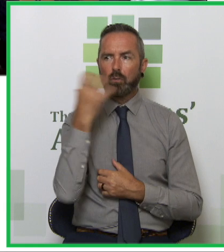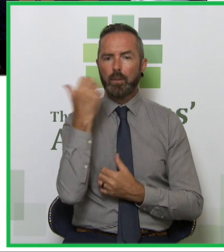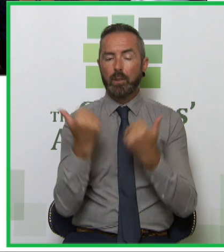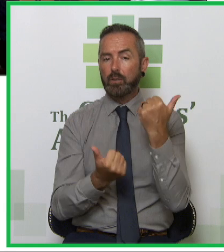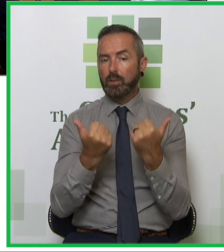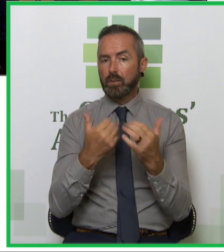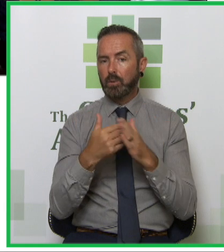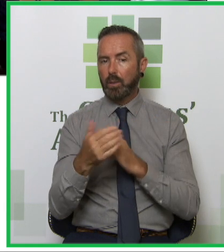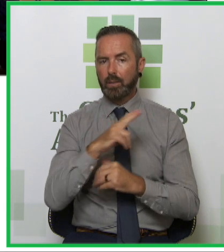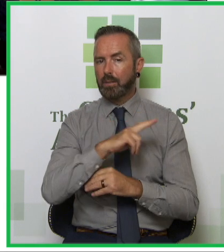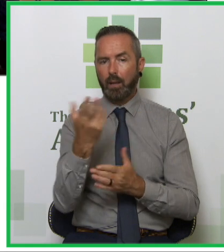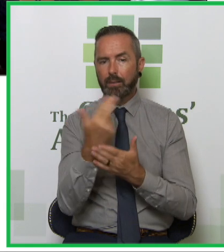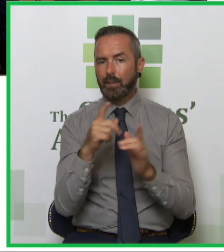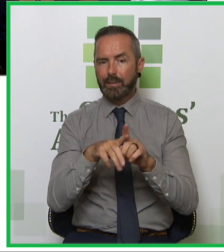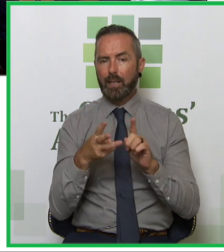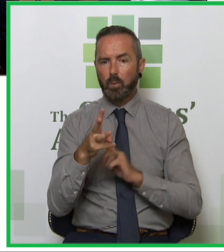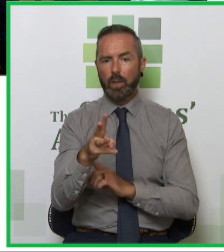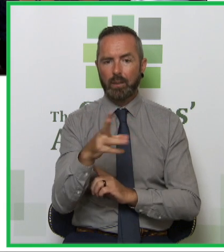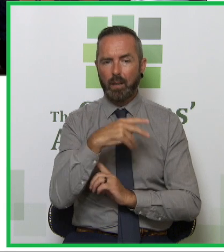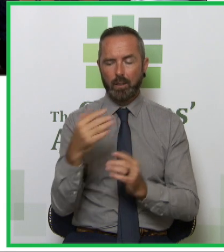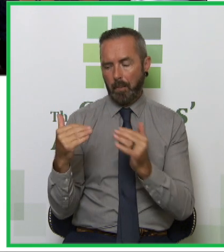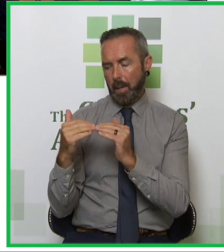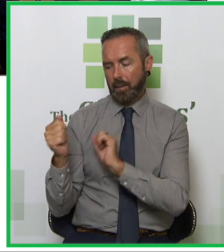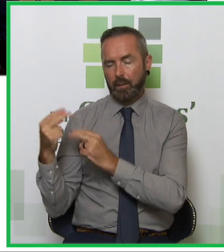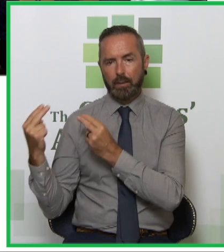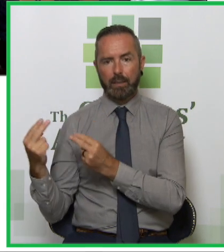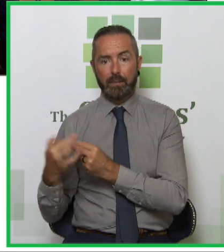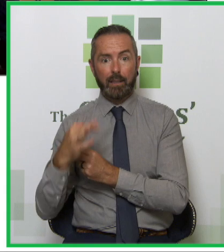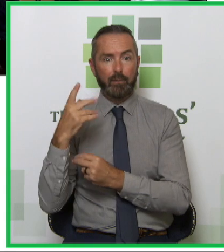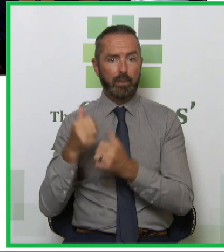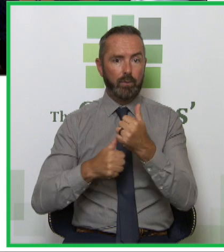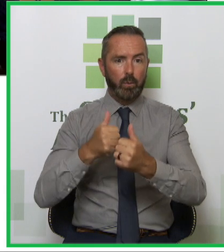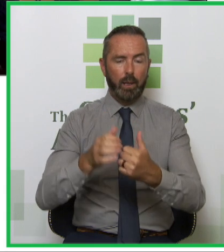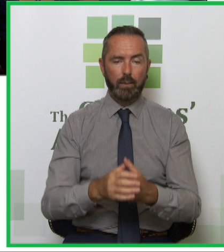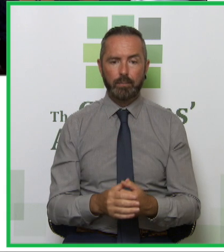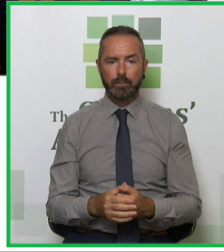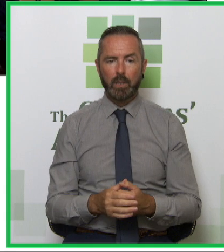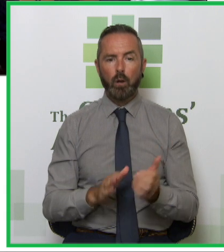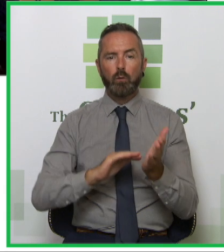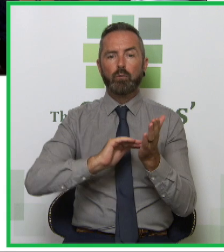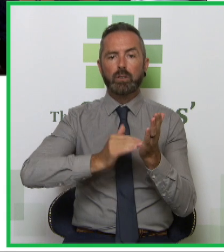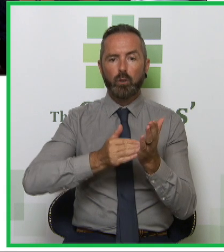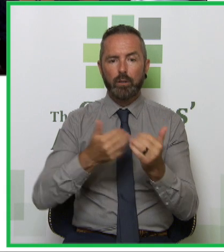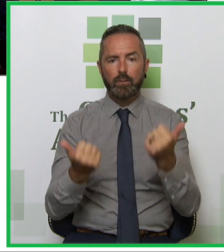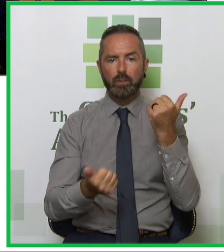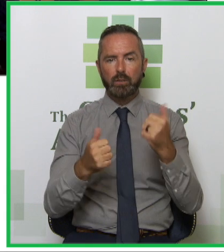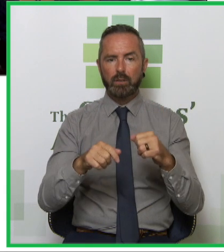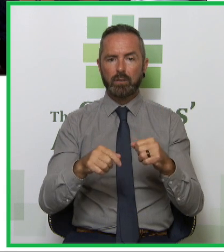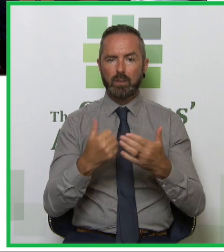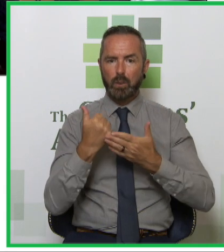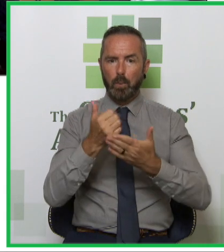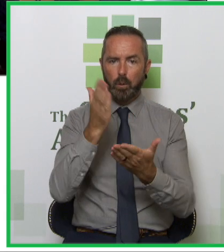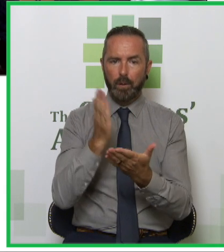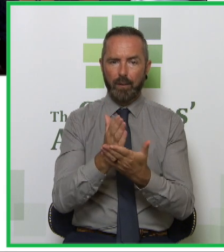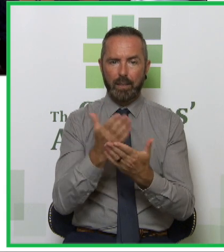ultimately is not designed to meet victims' needs, even all going well. Restorative justice also supports prevention by